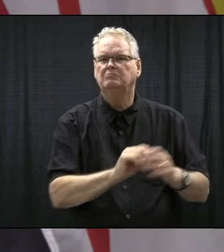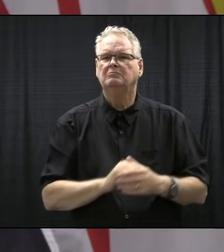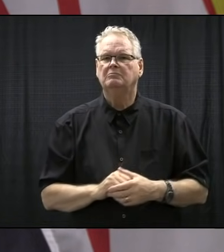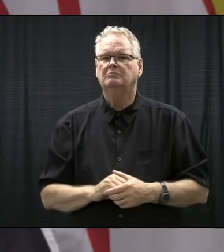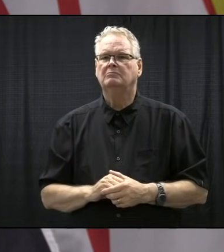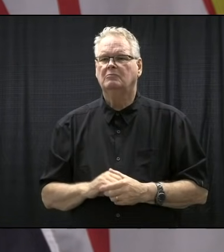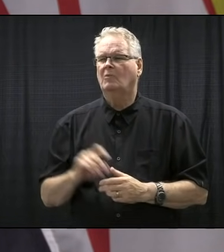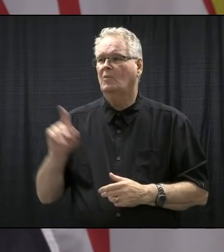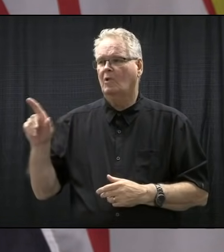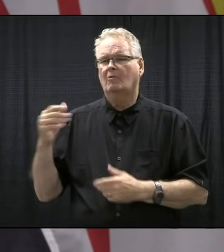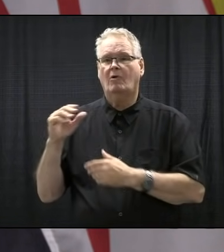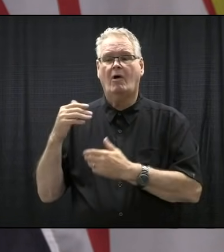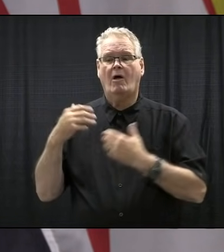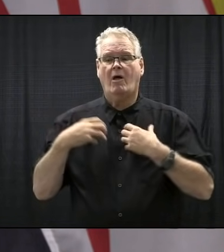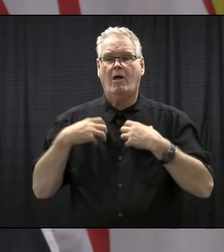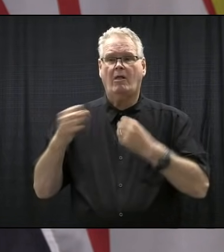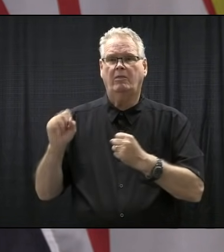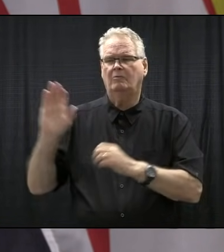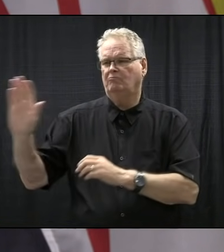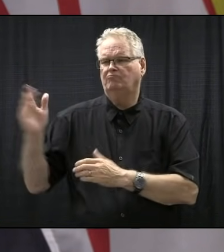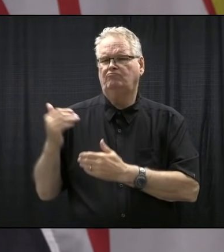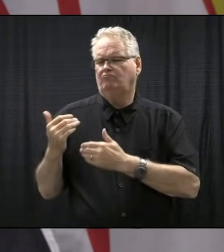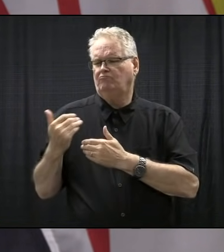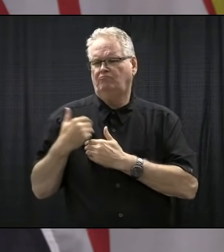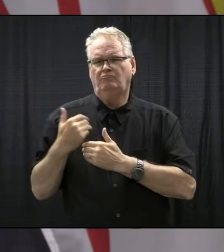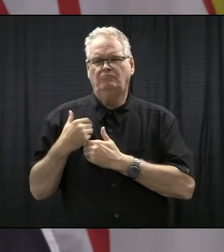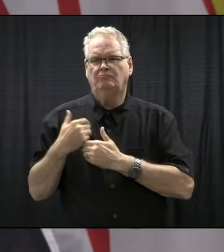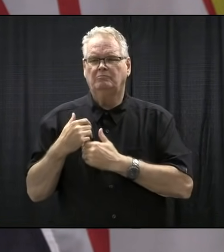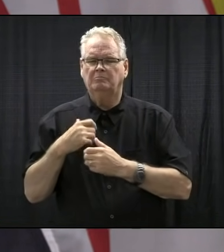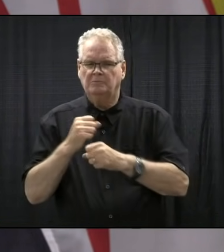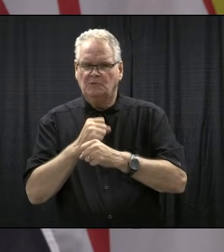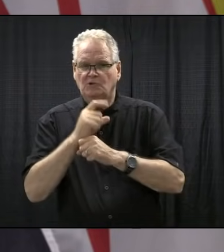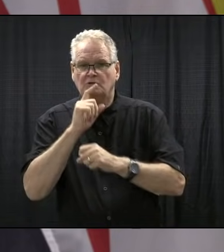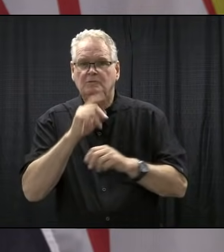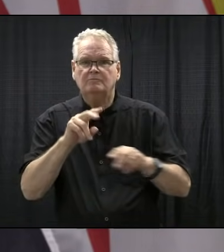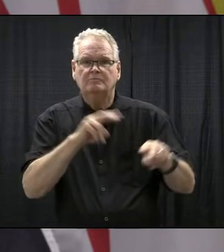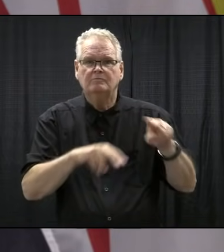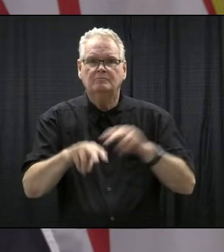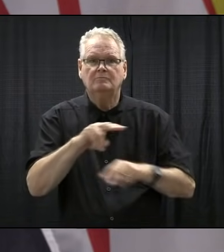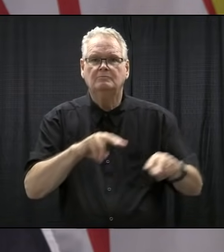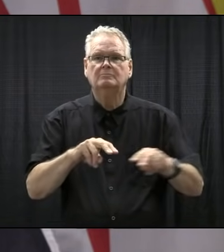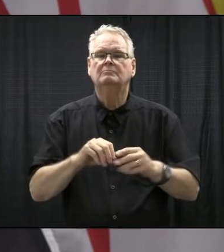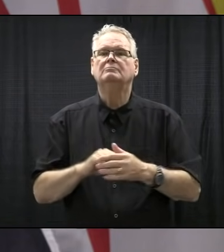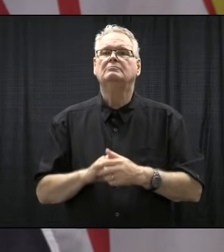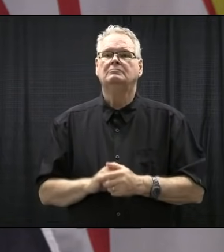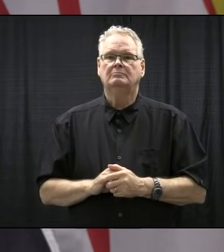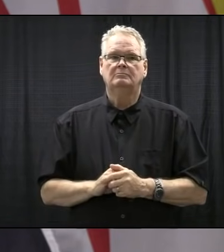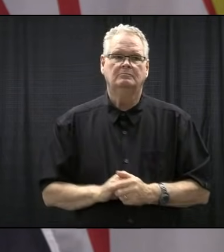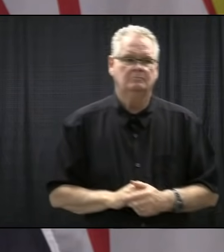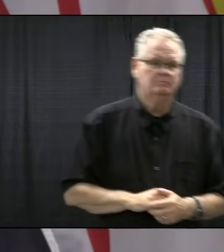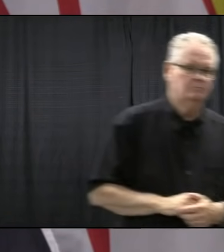assessments as time goes on. But those are the things that we'll be taking into consideration when we're making those assessments.